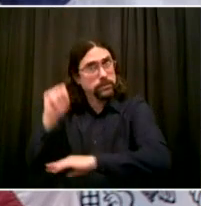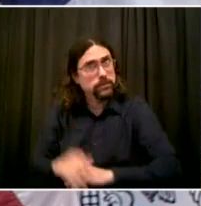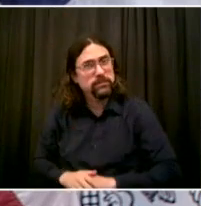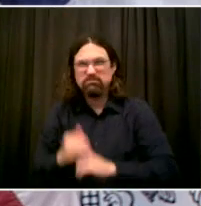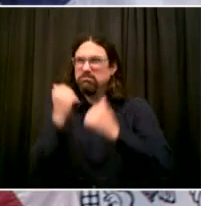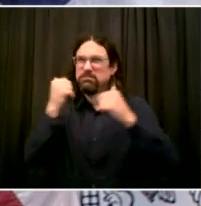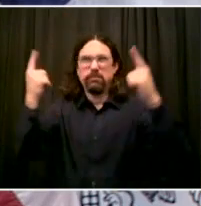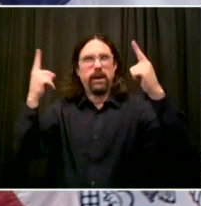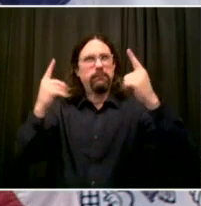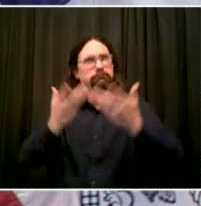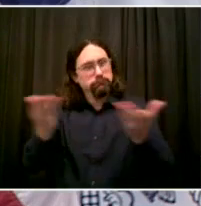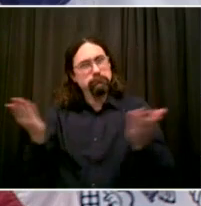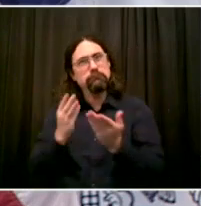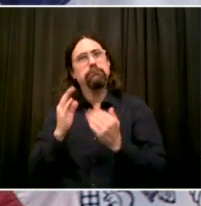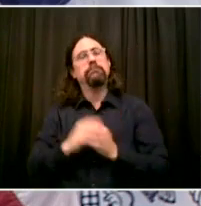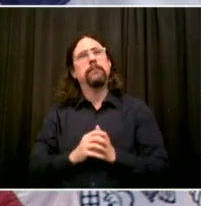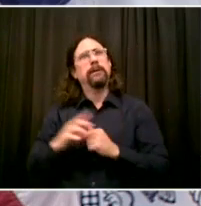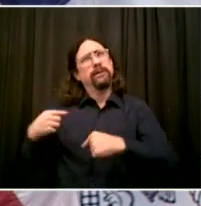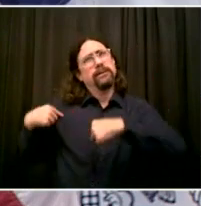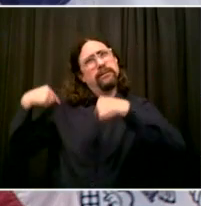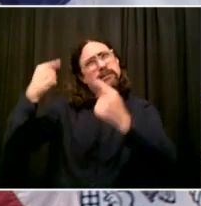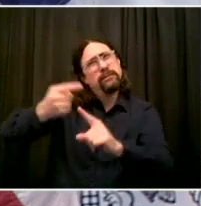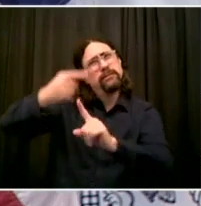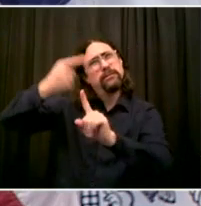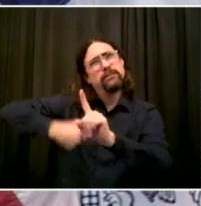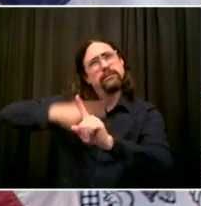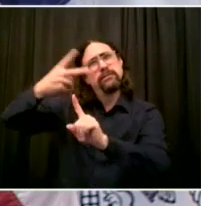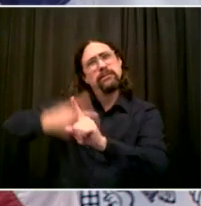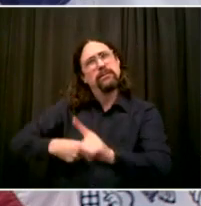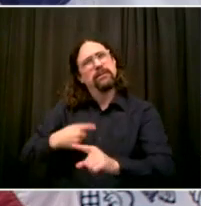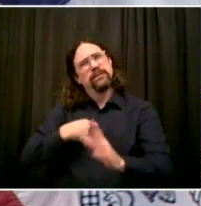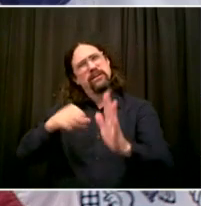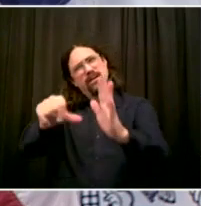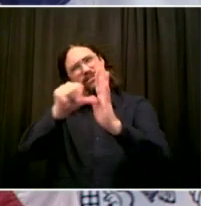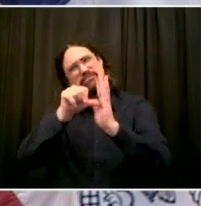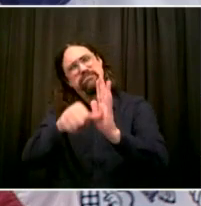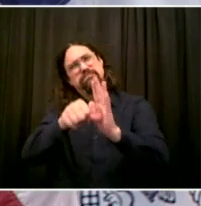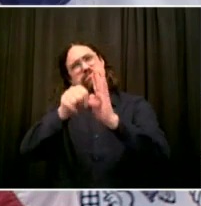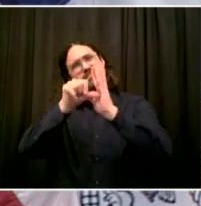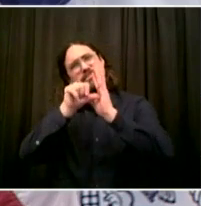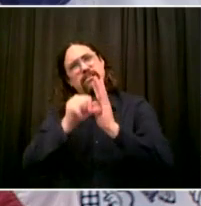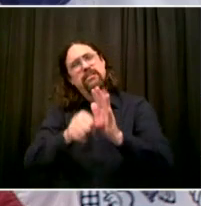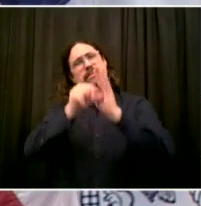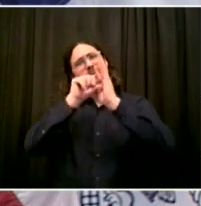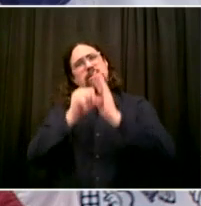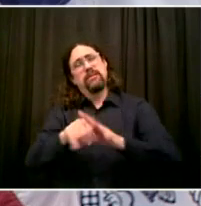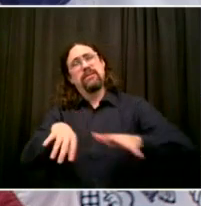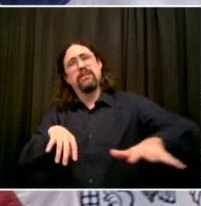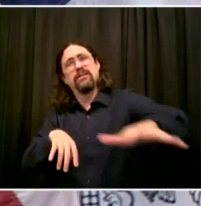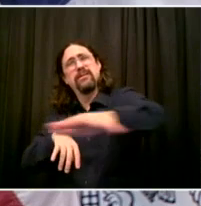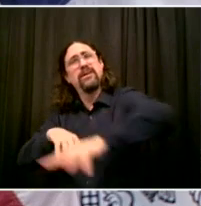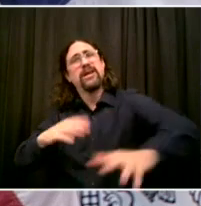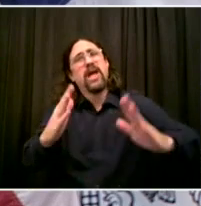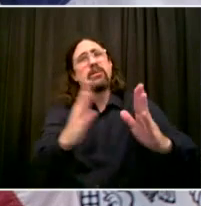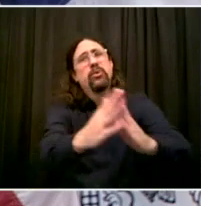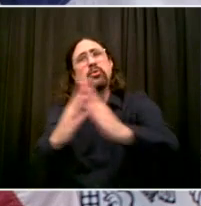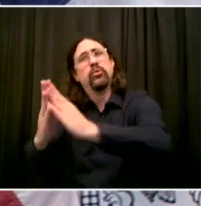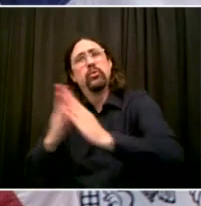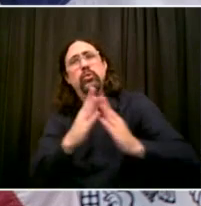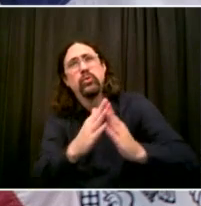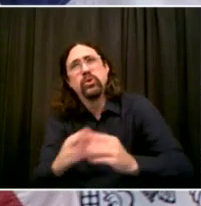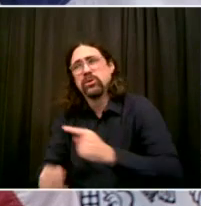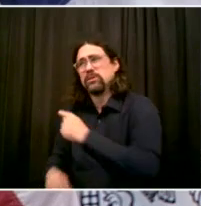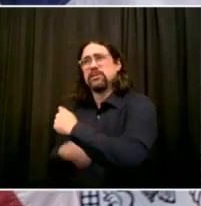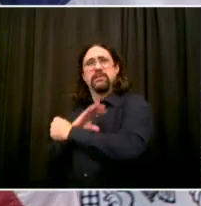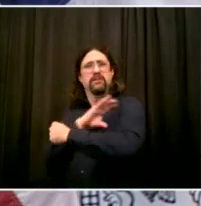foment hatred. They don't try and help us move forward. I have been fighting with them for years. And they have been fighting with our police leadership